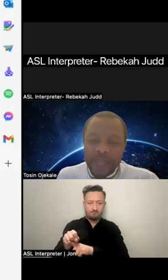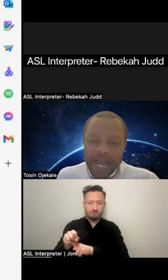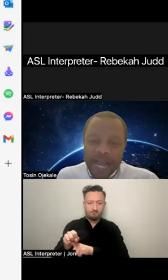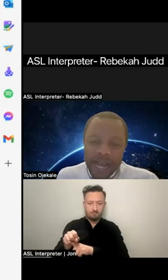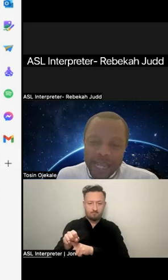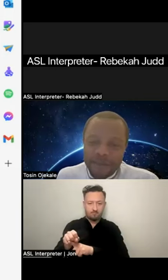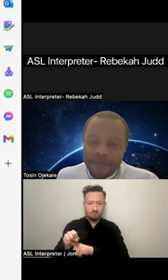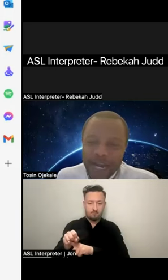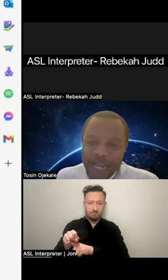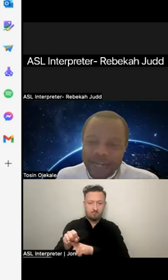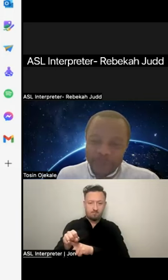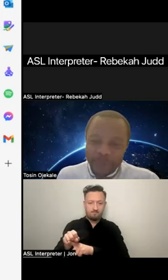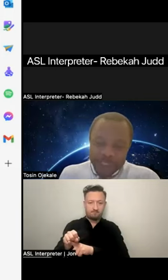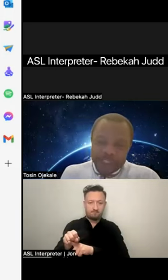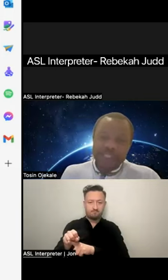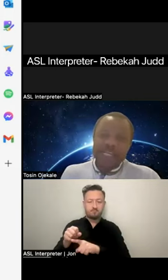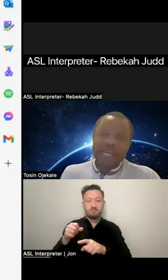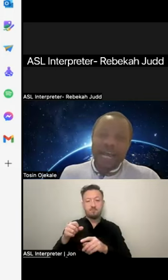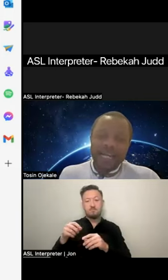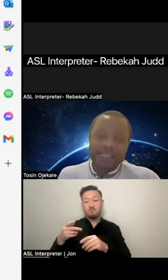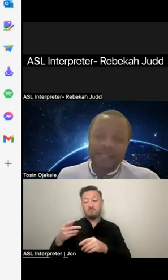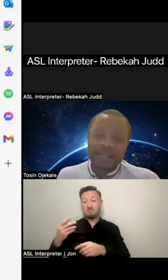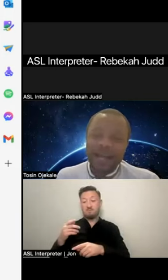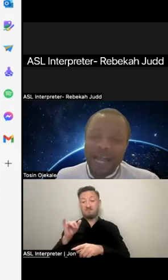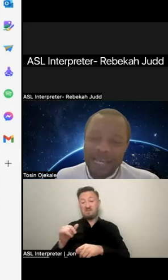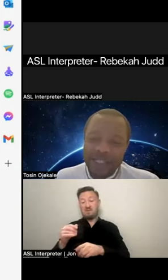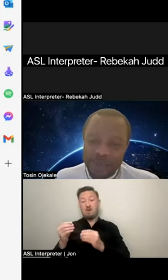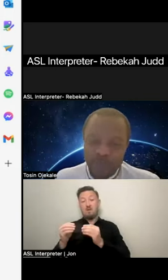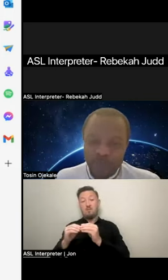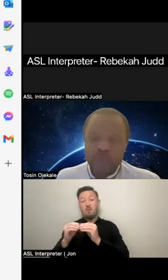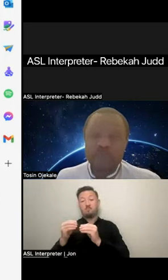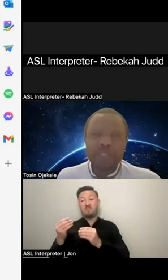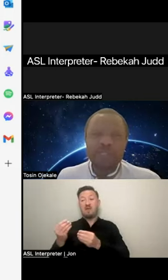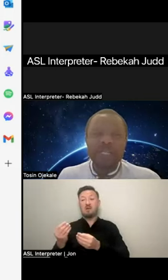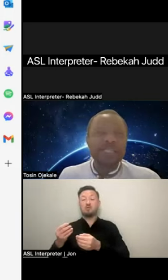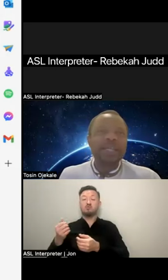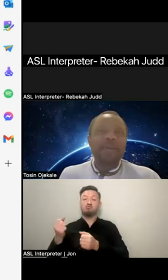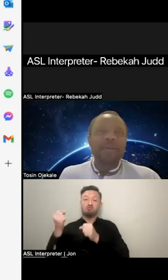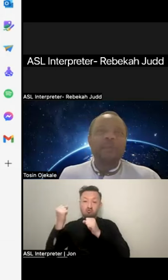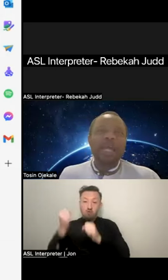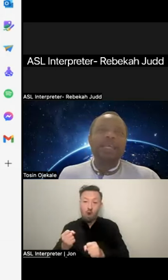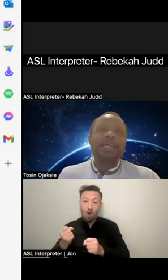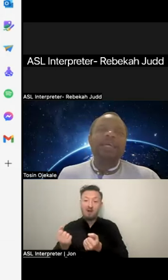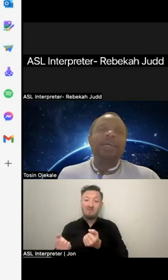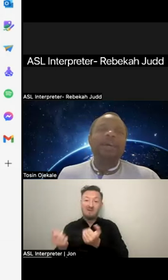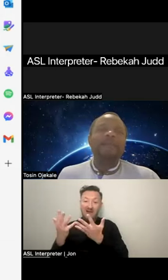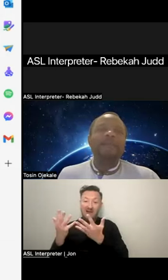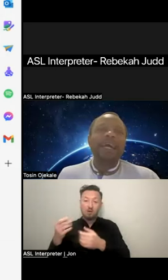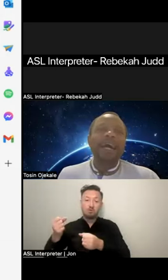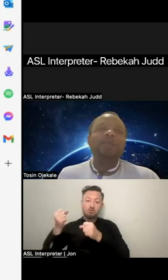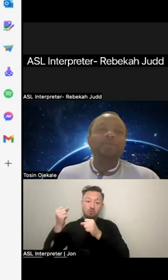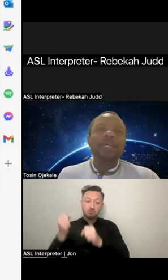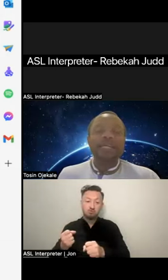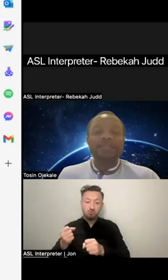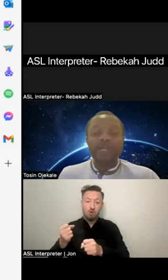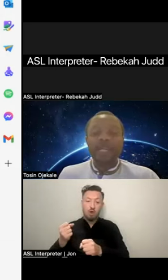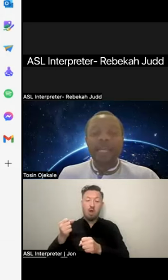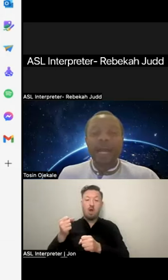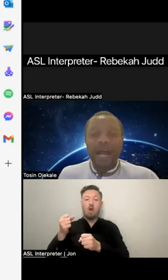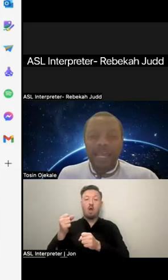have higher fire range and higher smoke. So which means when fire outbreak